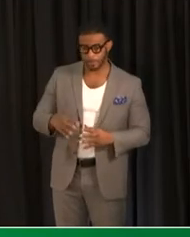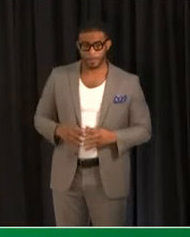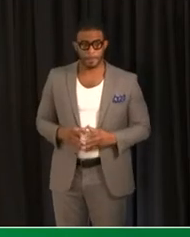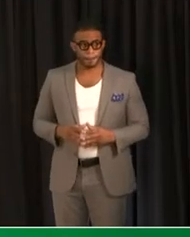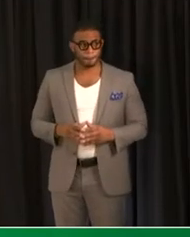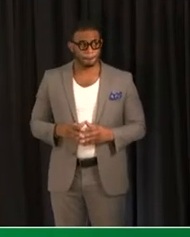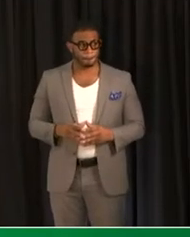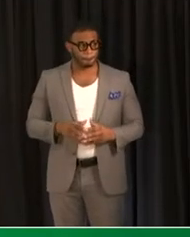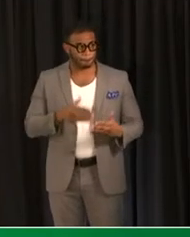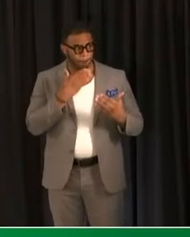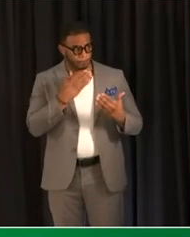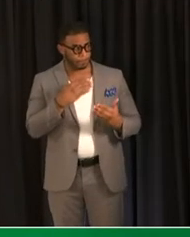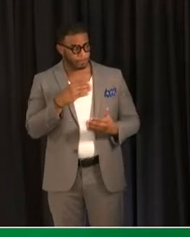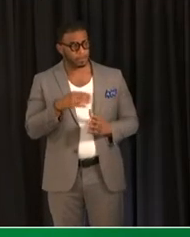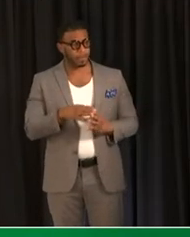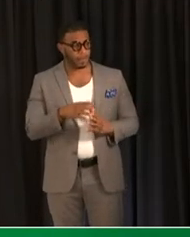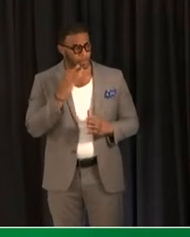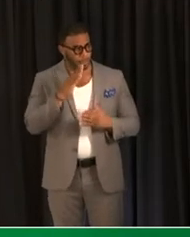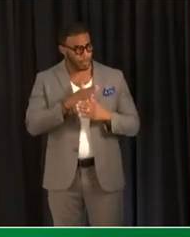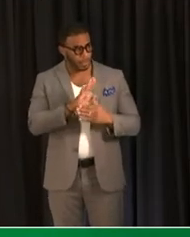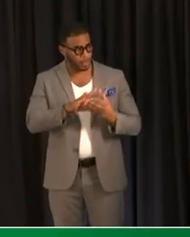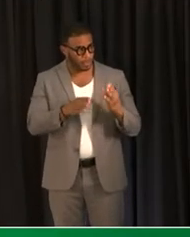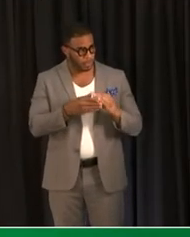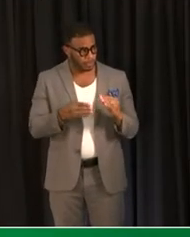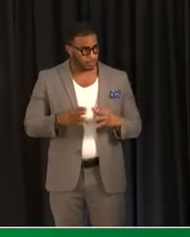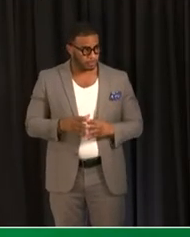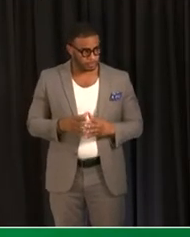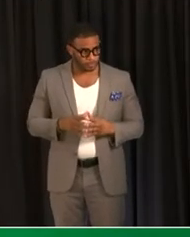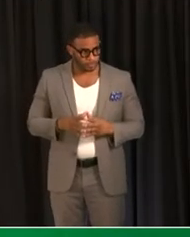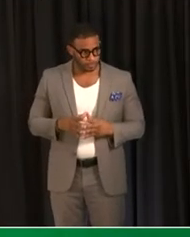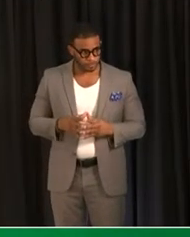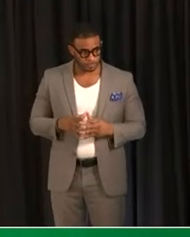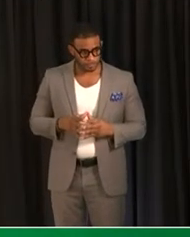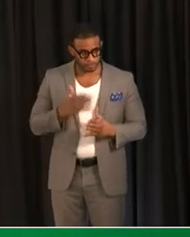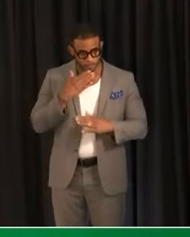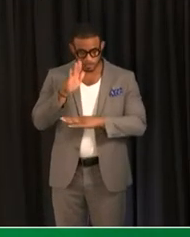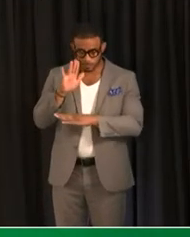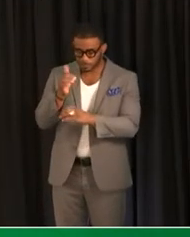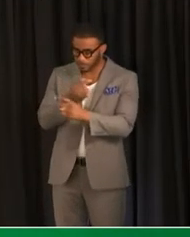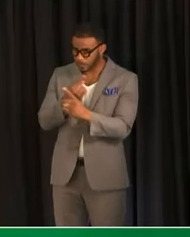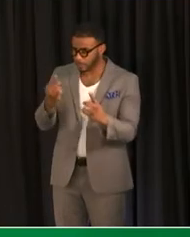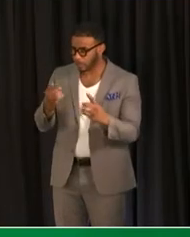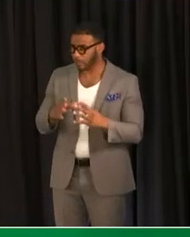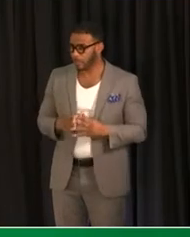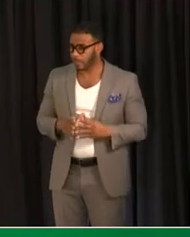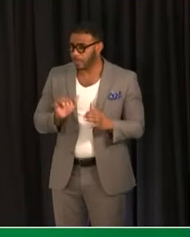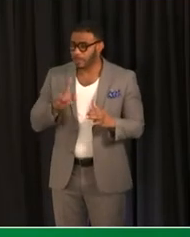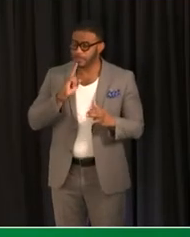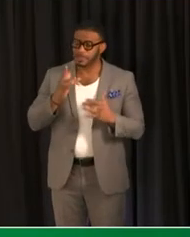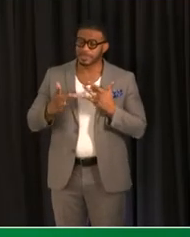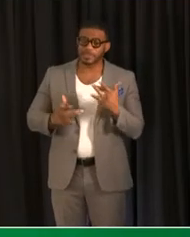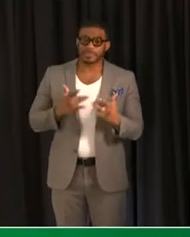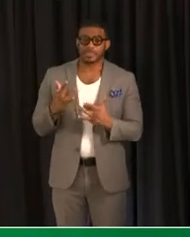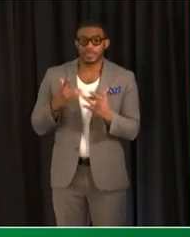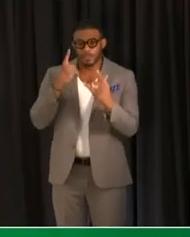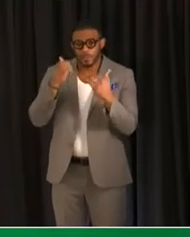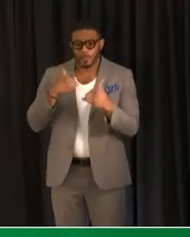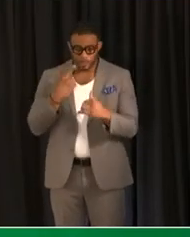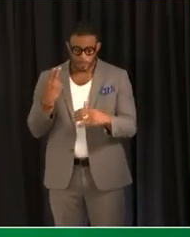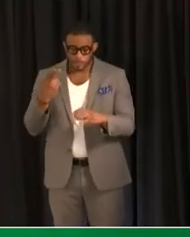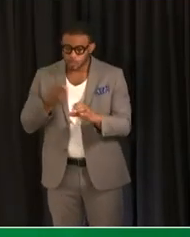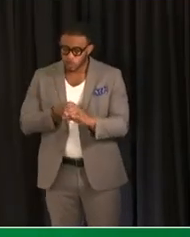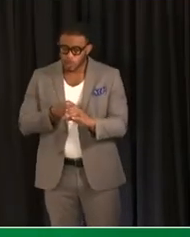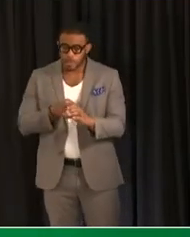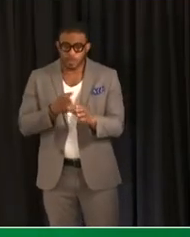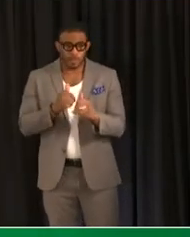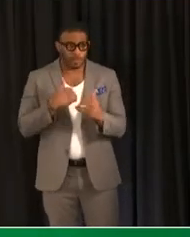Thank you, John, and thank you, Miriam, for sharing your story. Good afternoon, everyone. This is exciting for